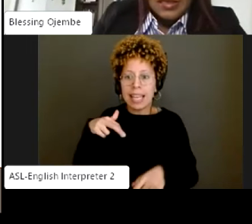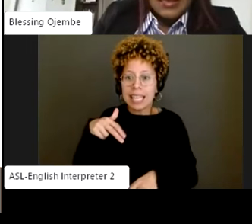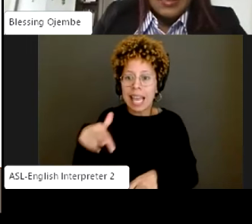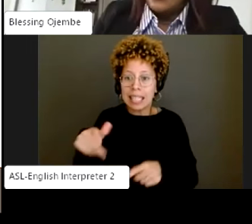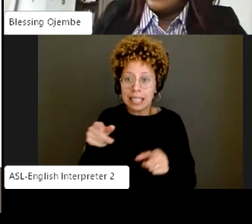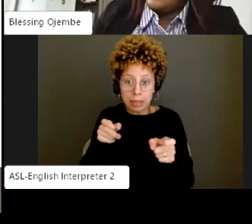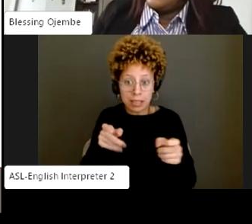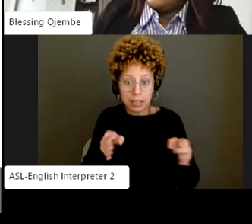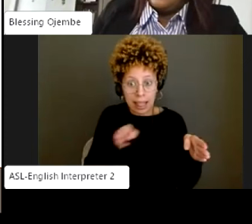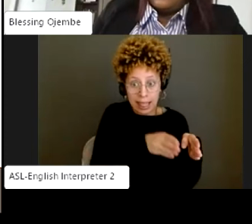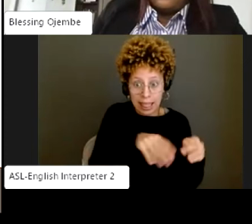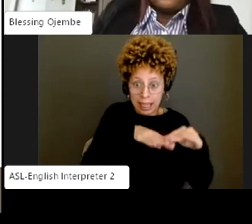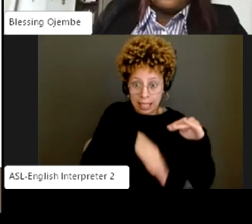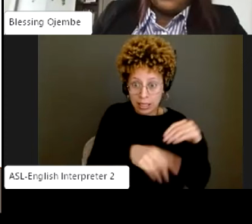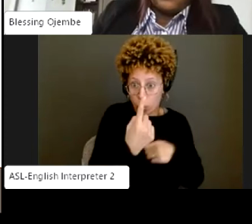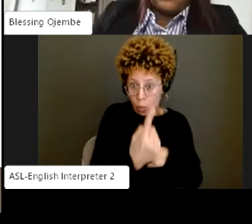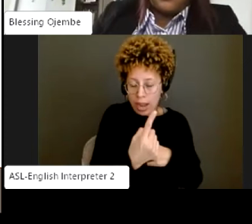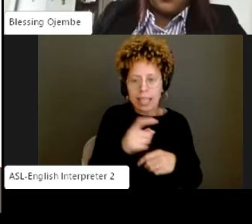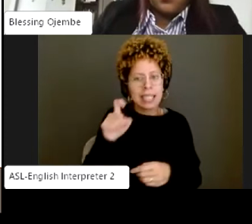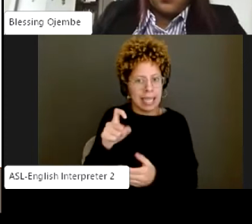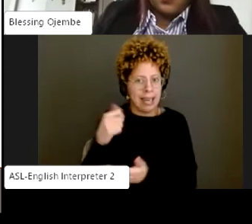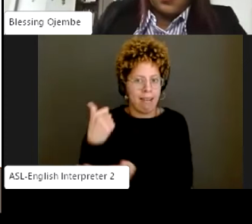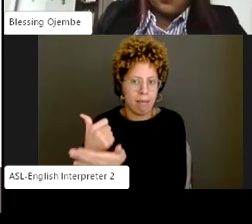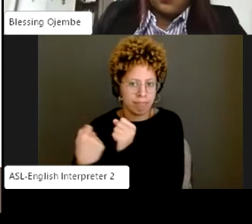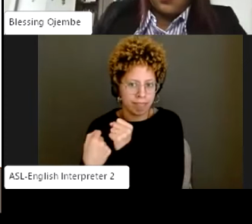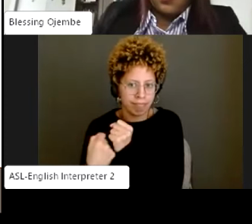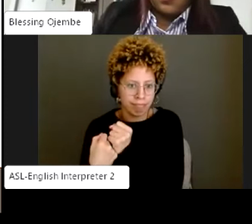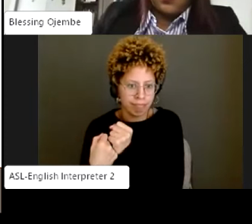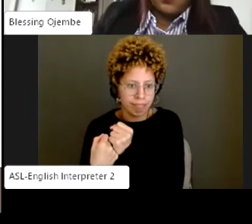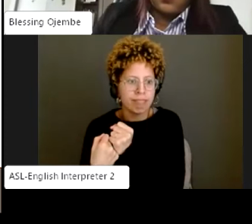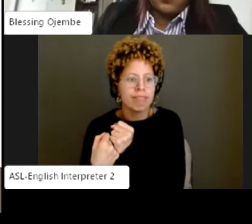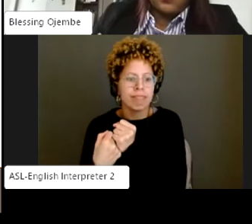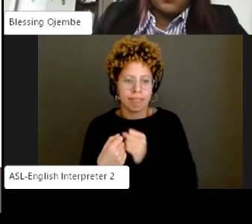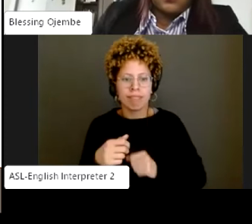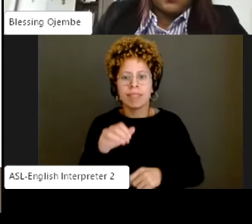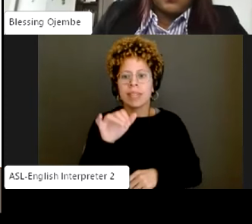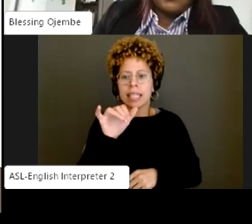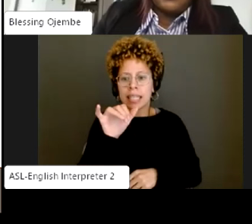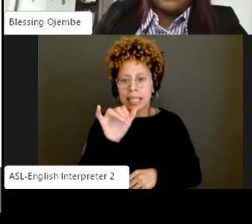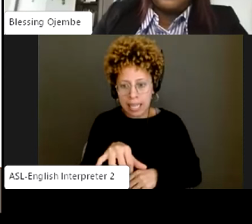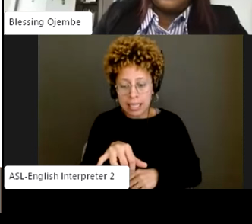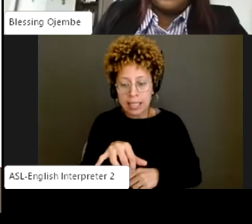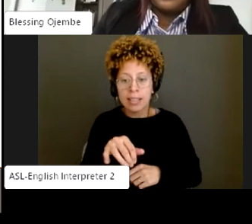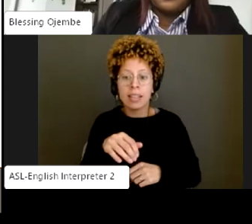help. And this help is when another adult requires help, that is more